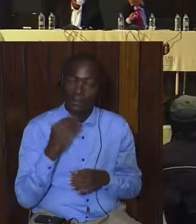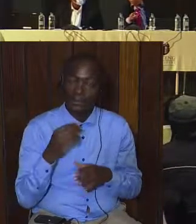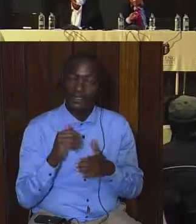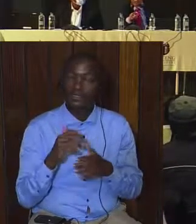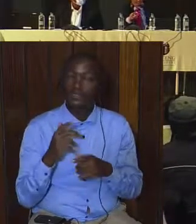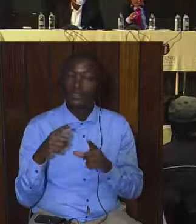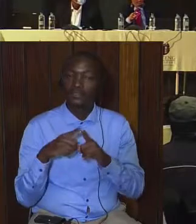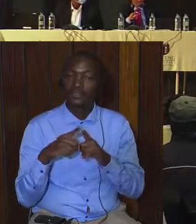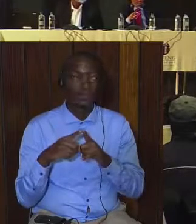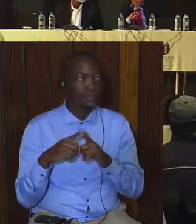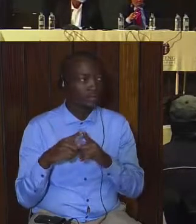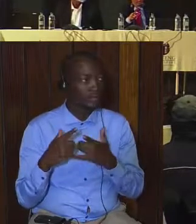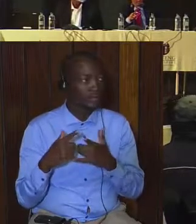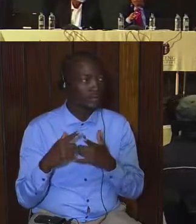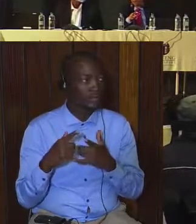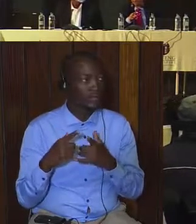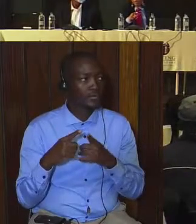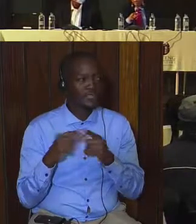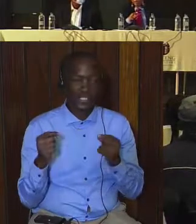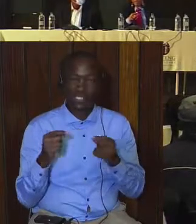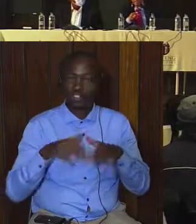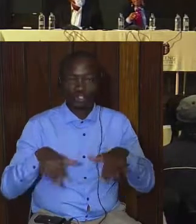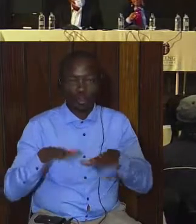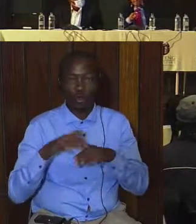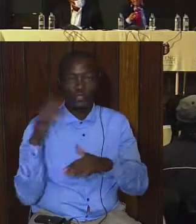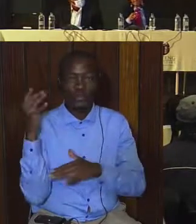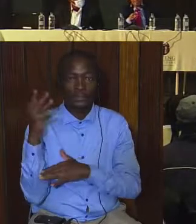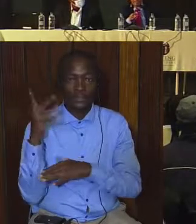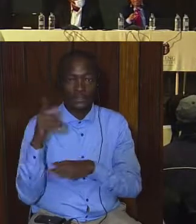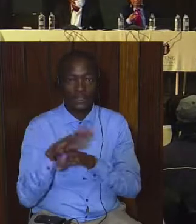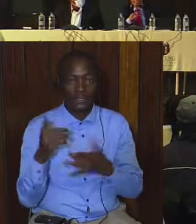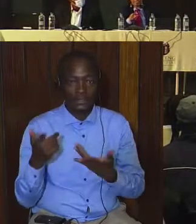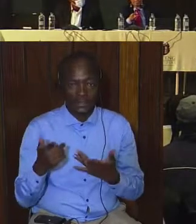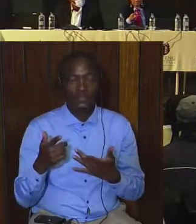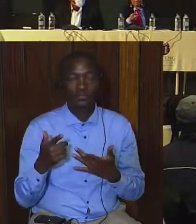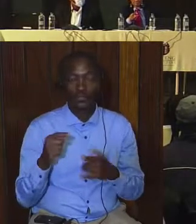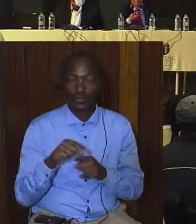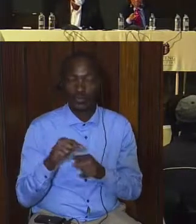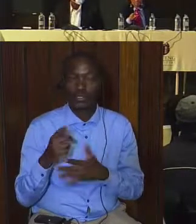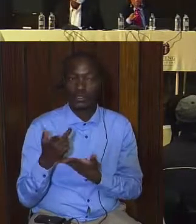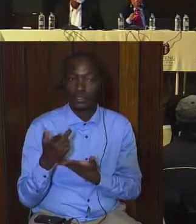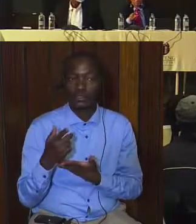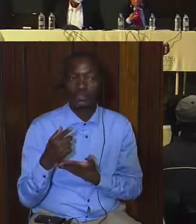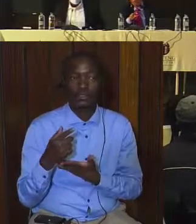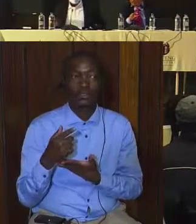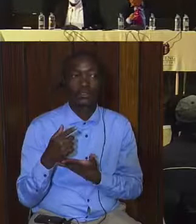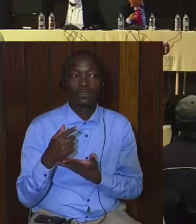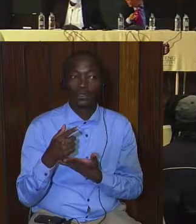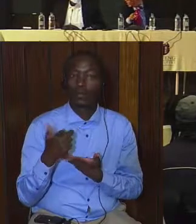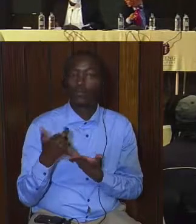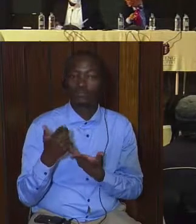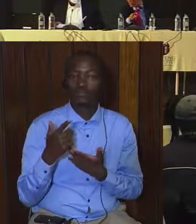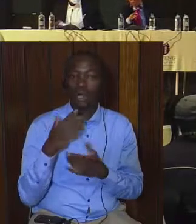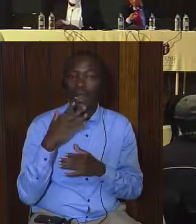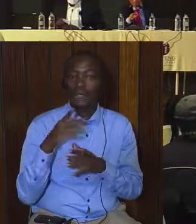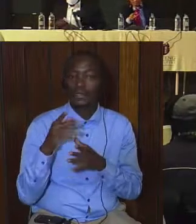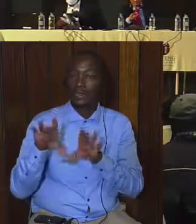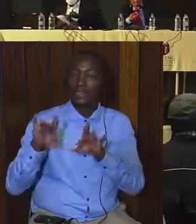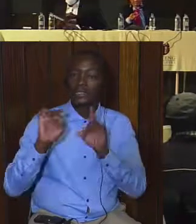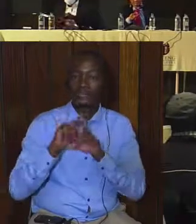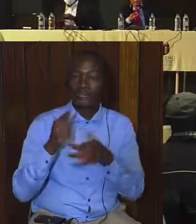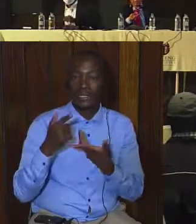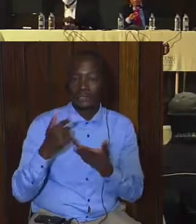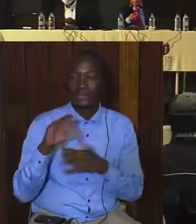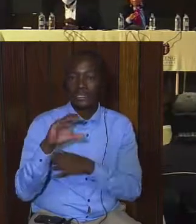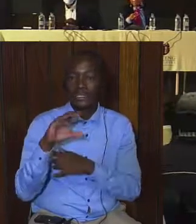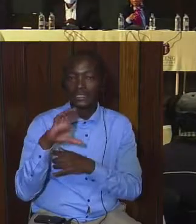the presentations on the third quarter, and then we can raise questions. Can I invite the CEO of GMA to join me here just to take